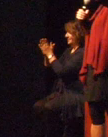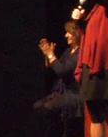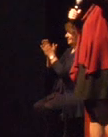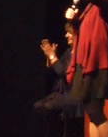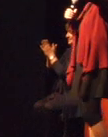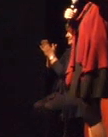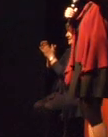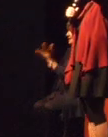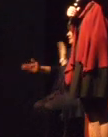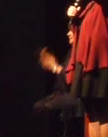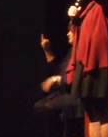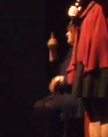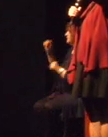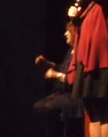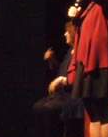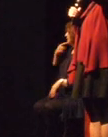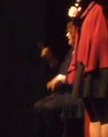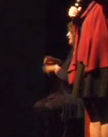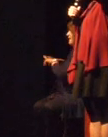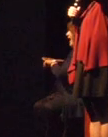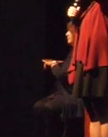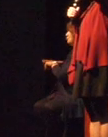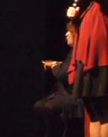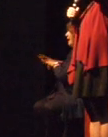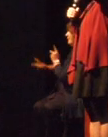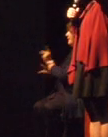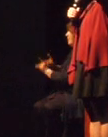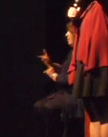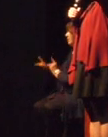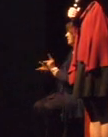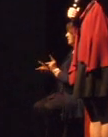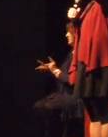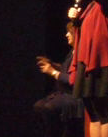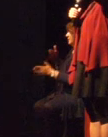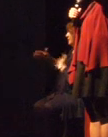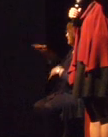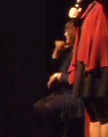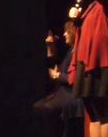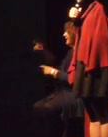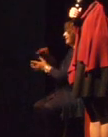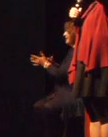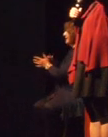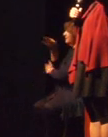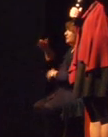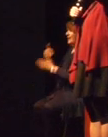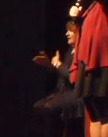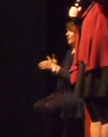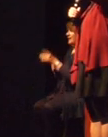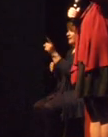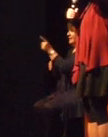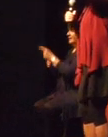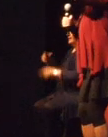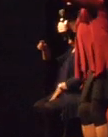Thank you. Maybe something could be said to the Amtrak people so that these kind of things are taken care of in the future. Anyway, back to you,